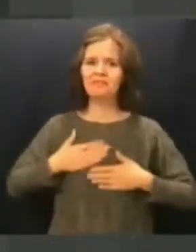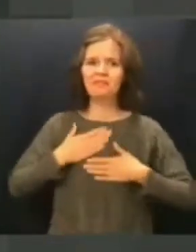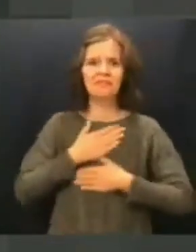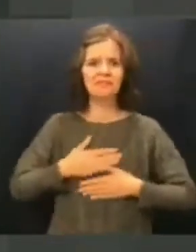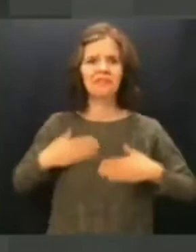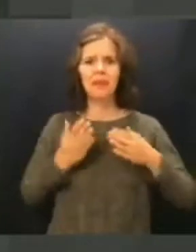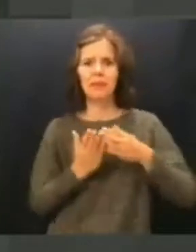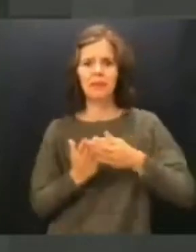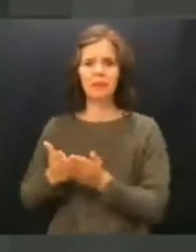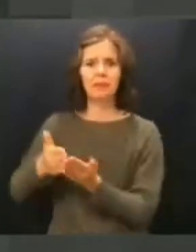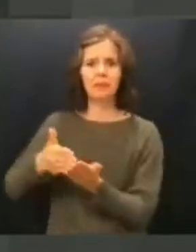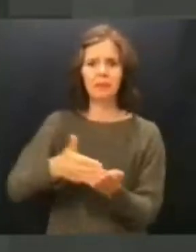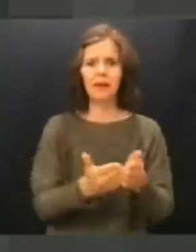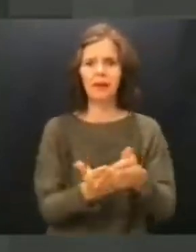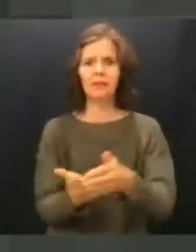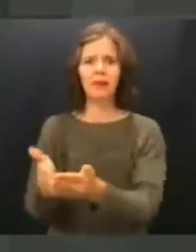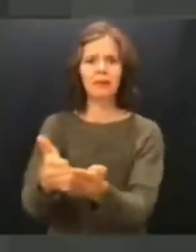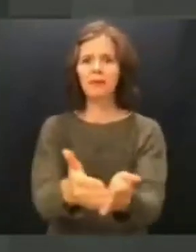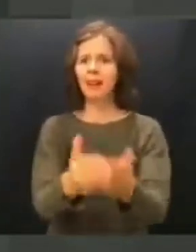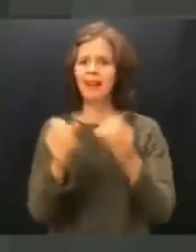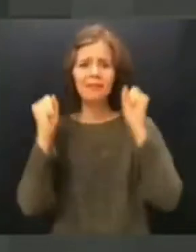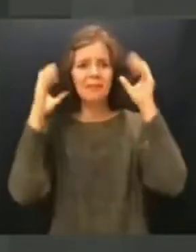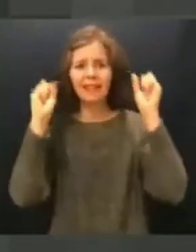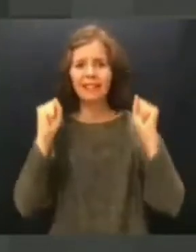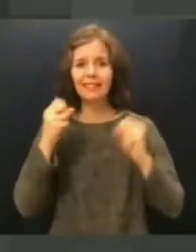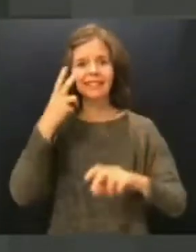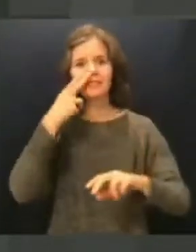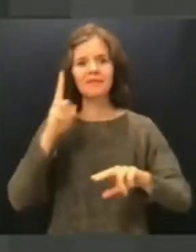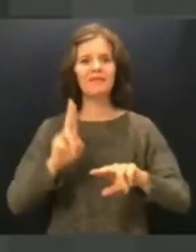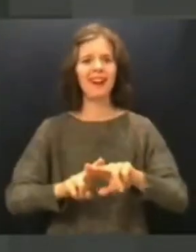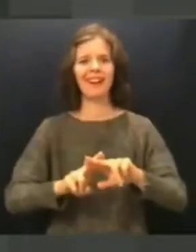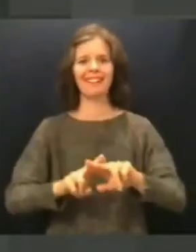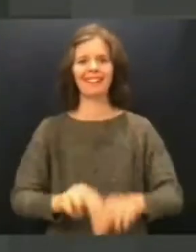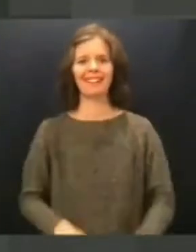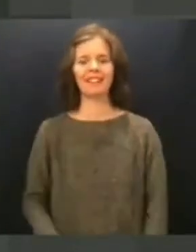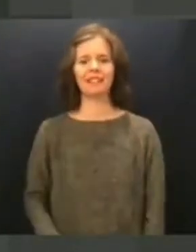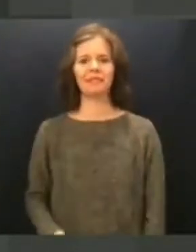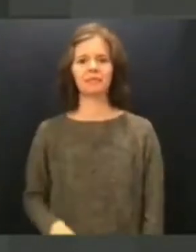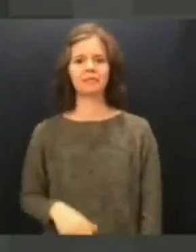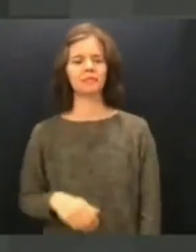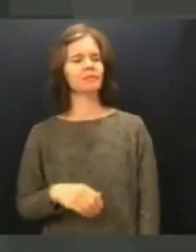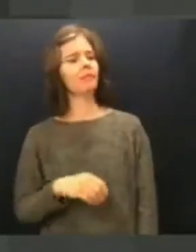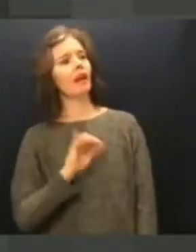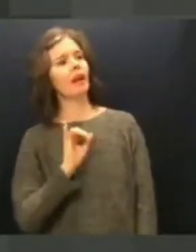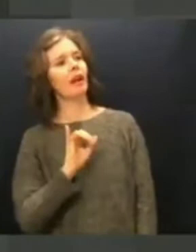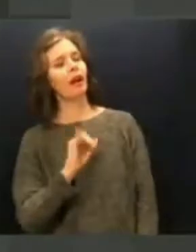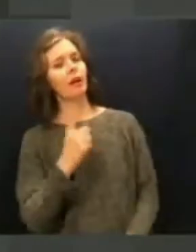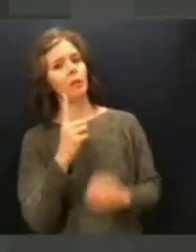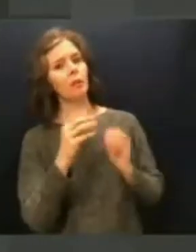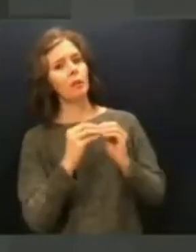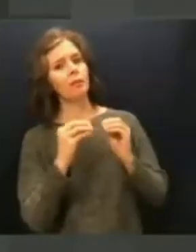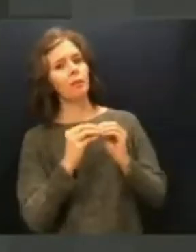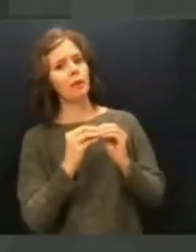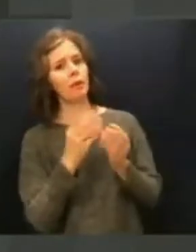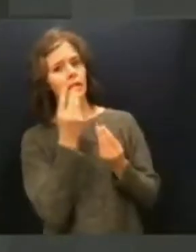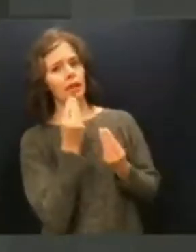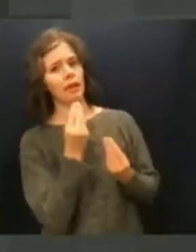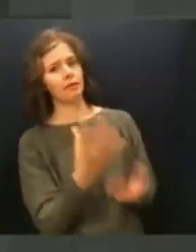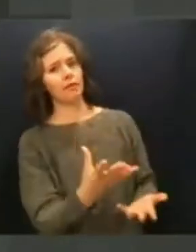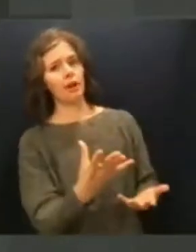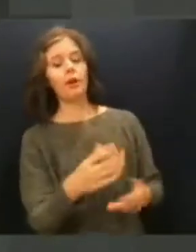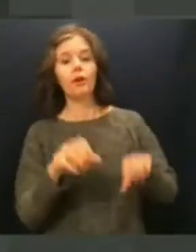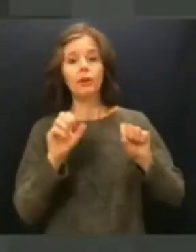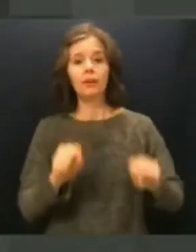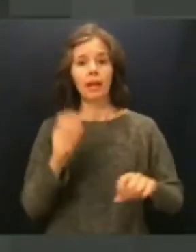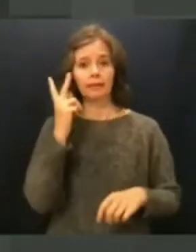on the waterfall. It was a lot of fun. So another thing to note here is that you could see that a lot of the oars were actually glowing. This